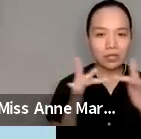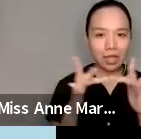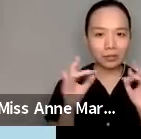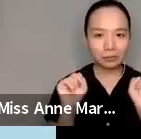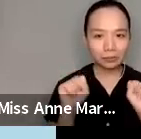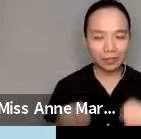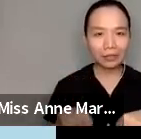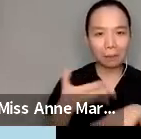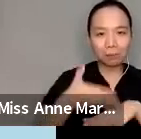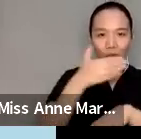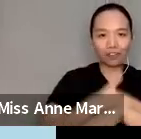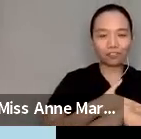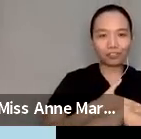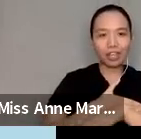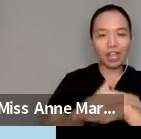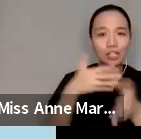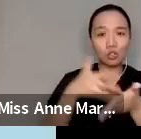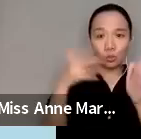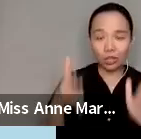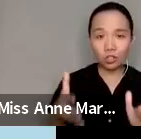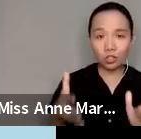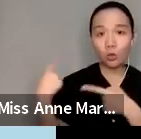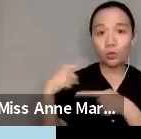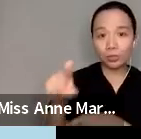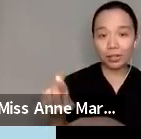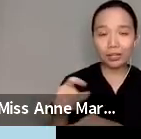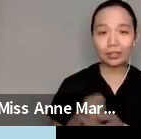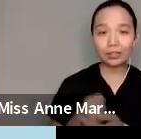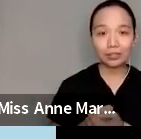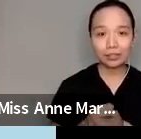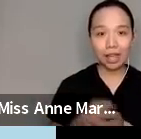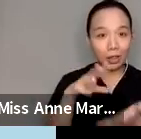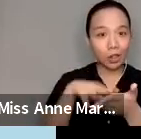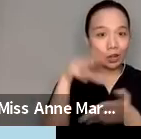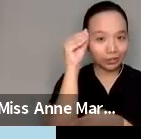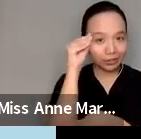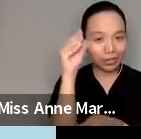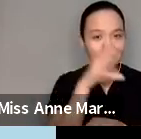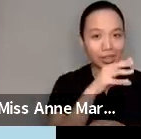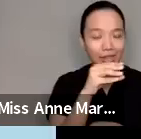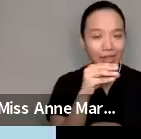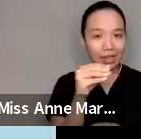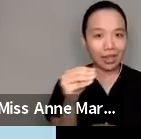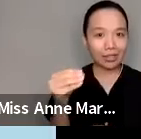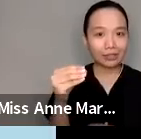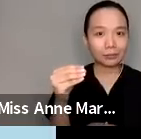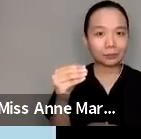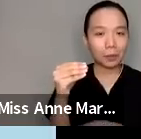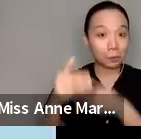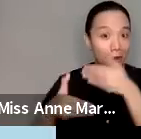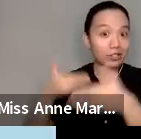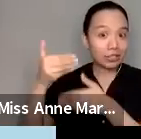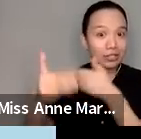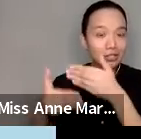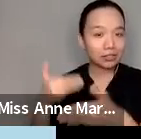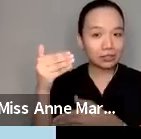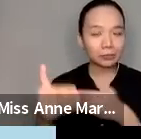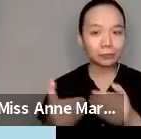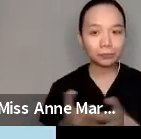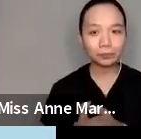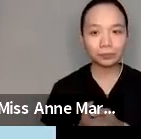the achievement of students during learning and teaching process. Because what